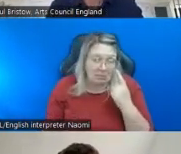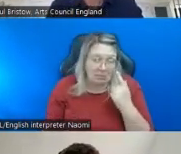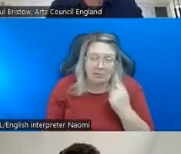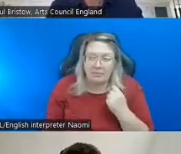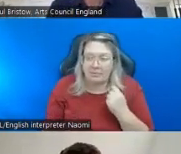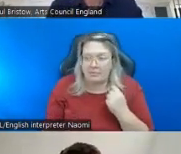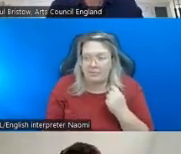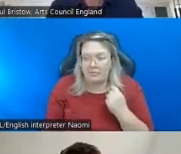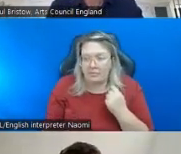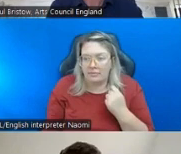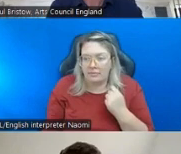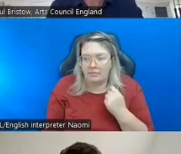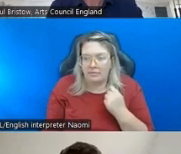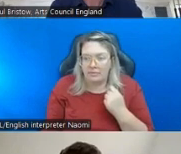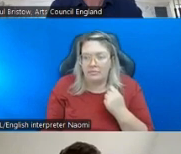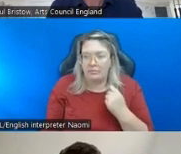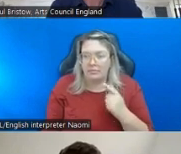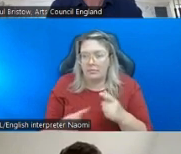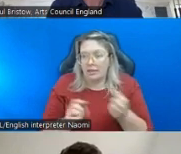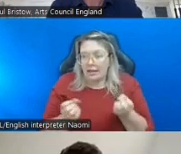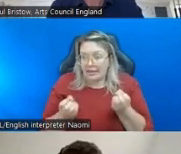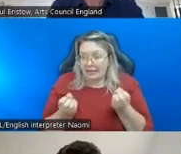as I mentioned, the spending review also